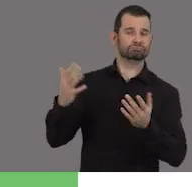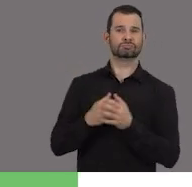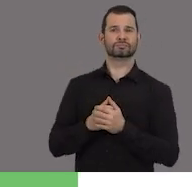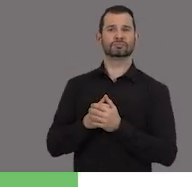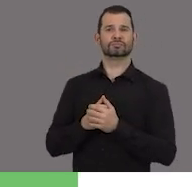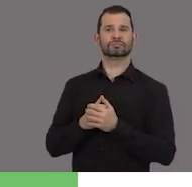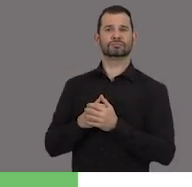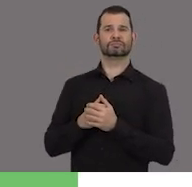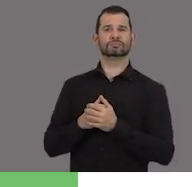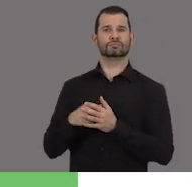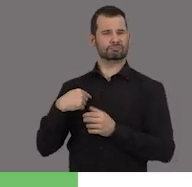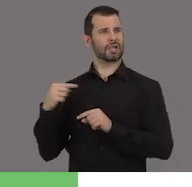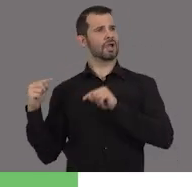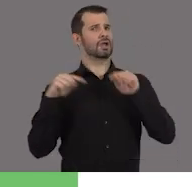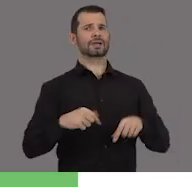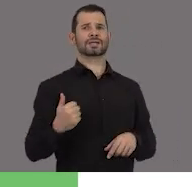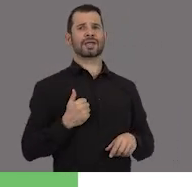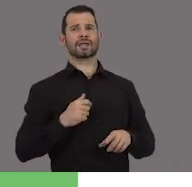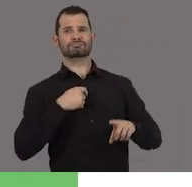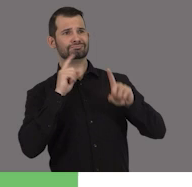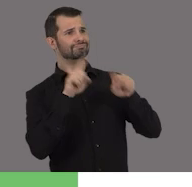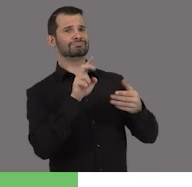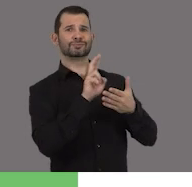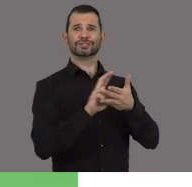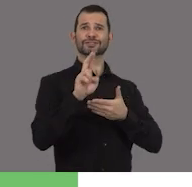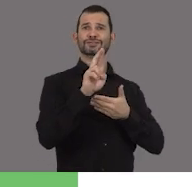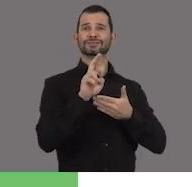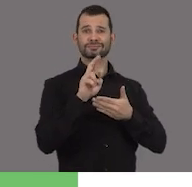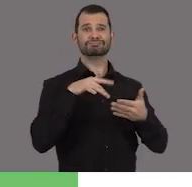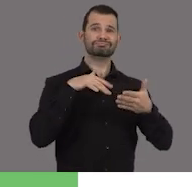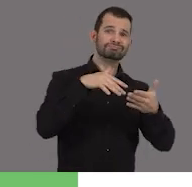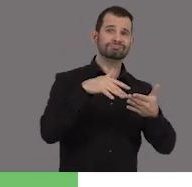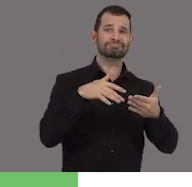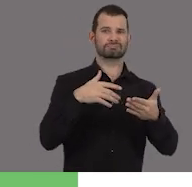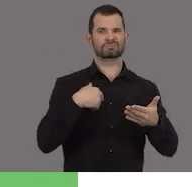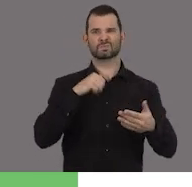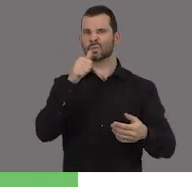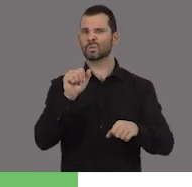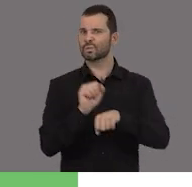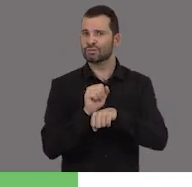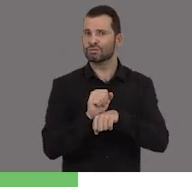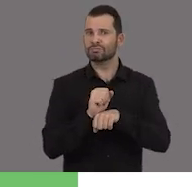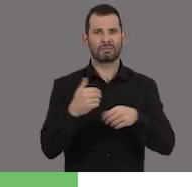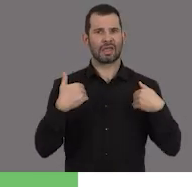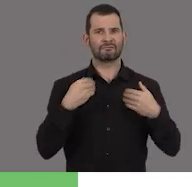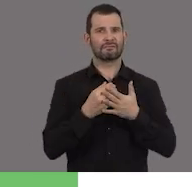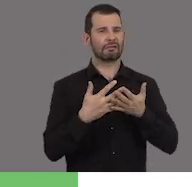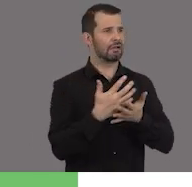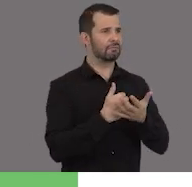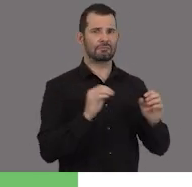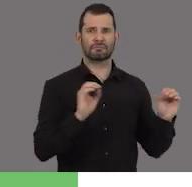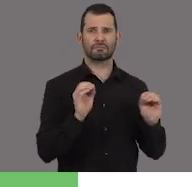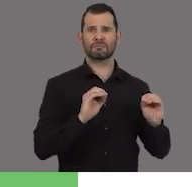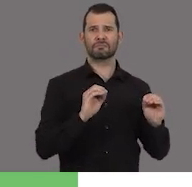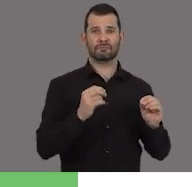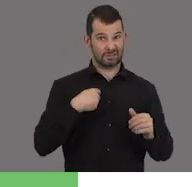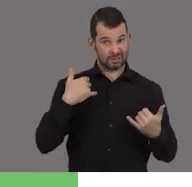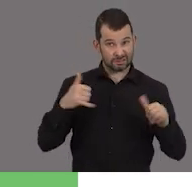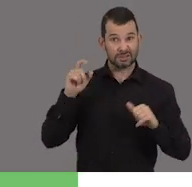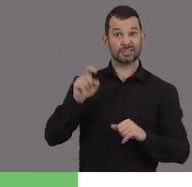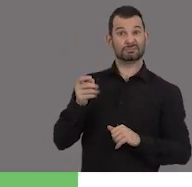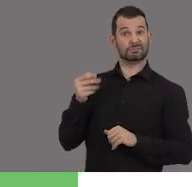The first question is, I came to Canada to attend university and I don't work or have an